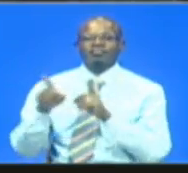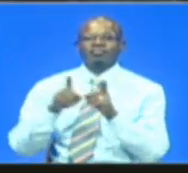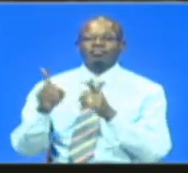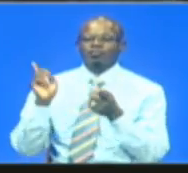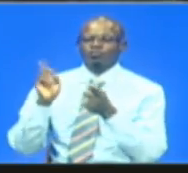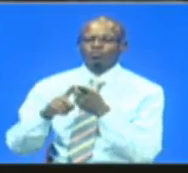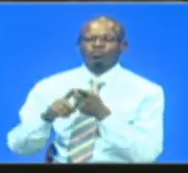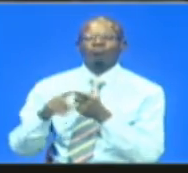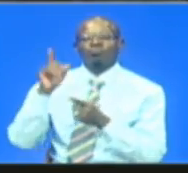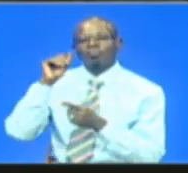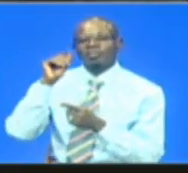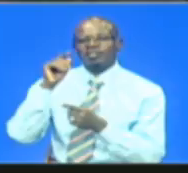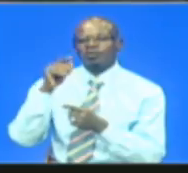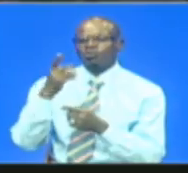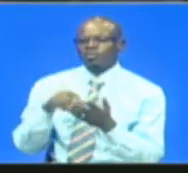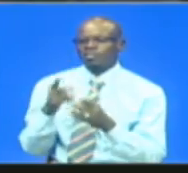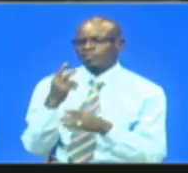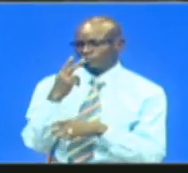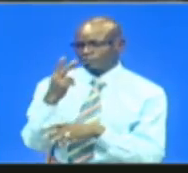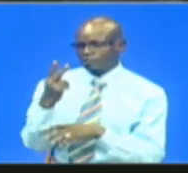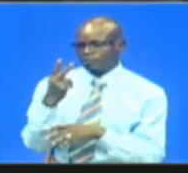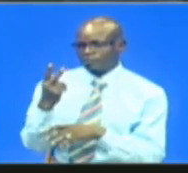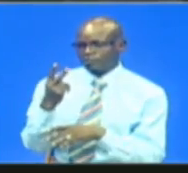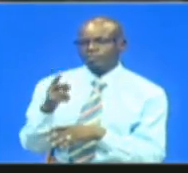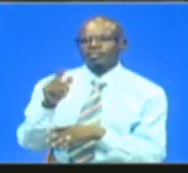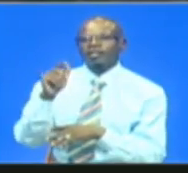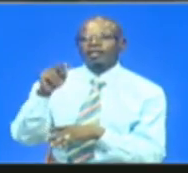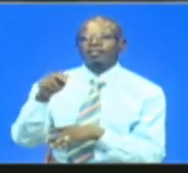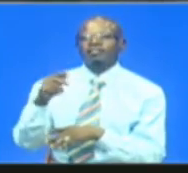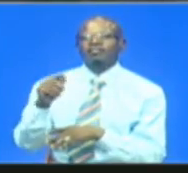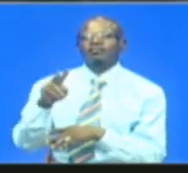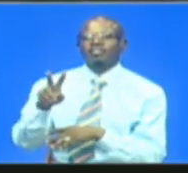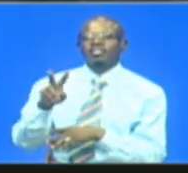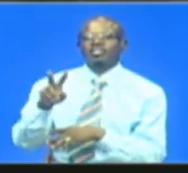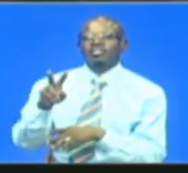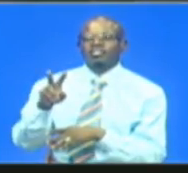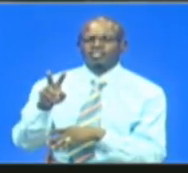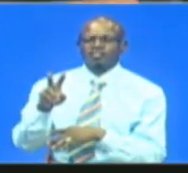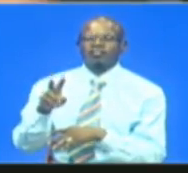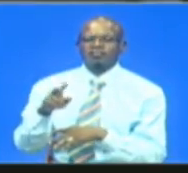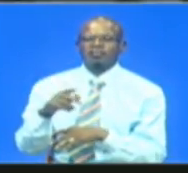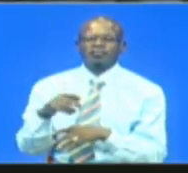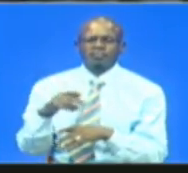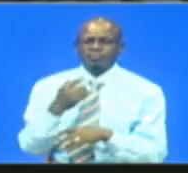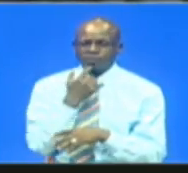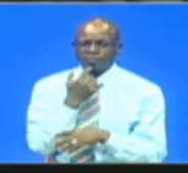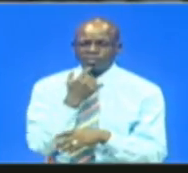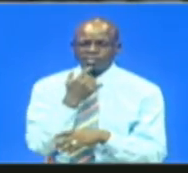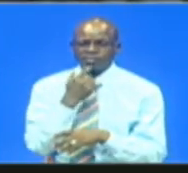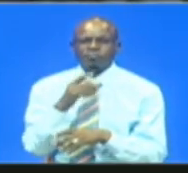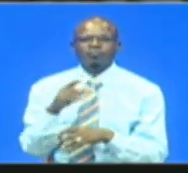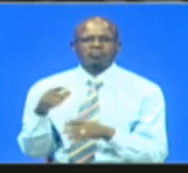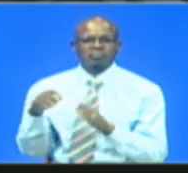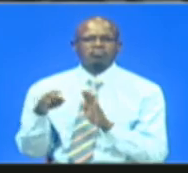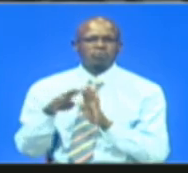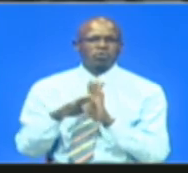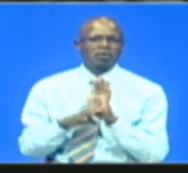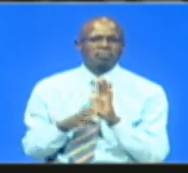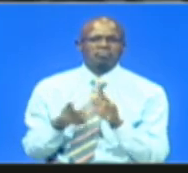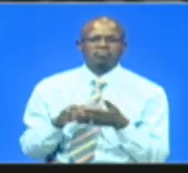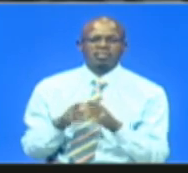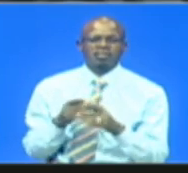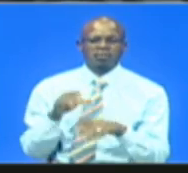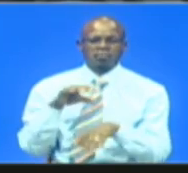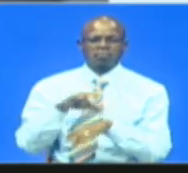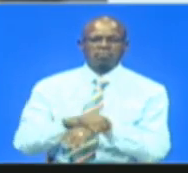their favorite TV station, NTV, of course. The couple is among other winners who walked away with shopping vouchers. Anita Nkonge has the